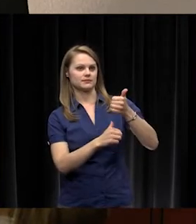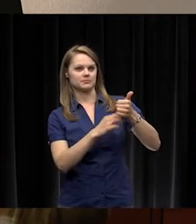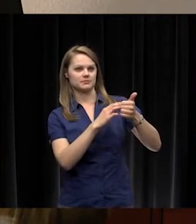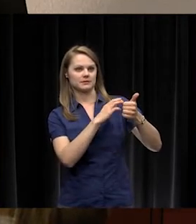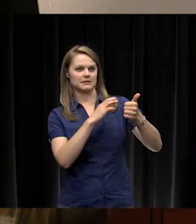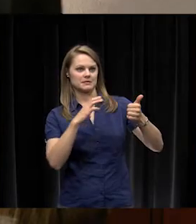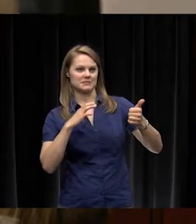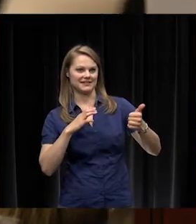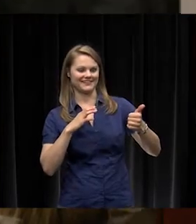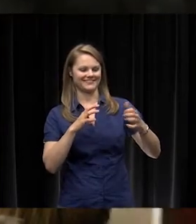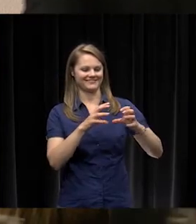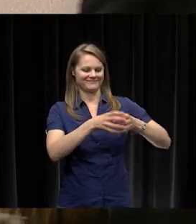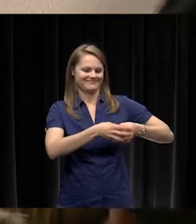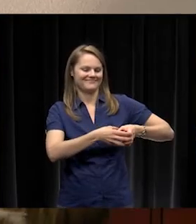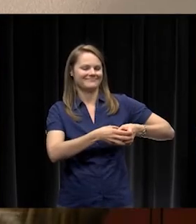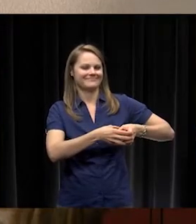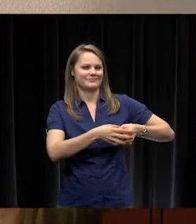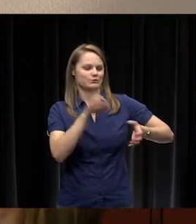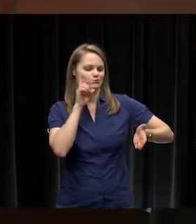a lot of work putting that together.